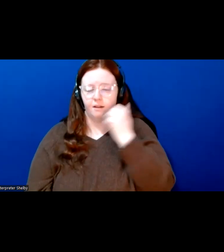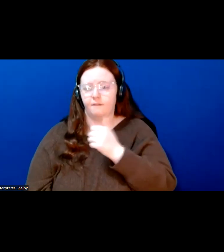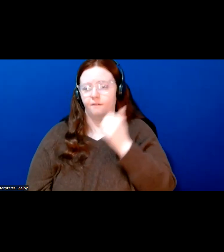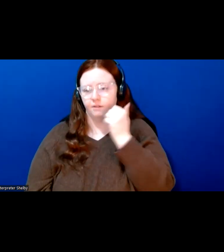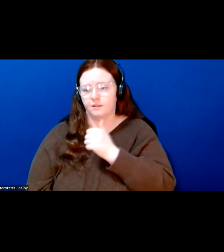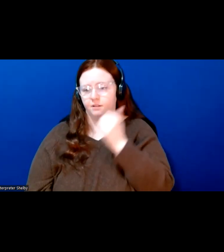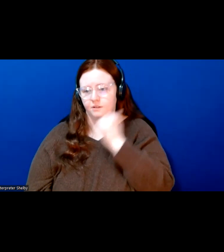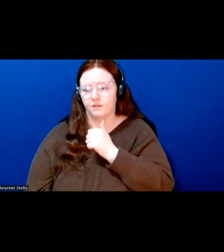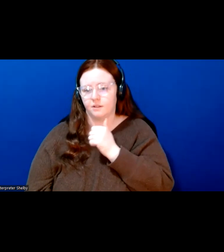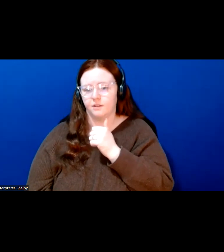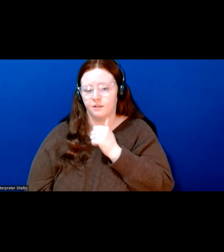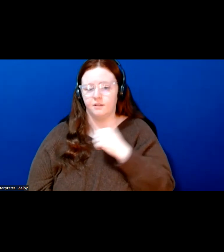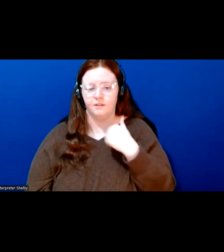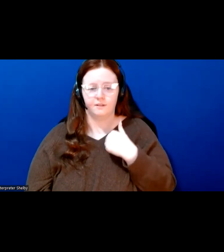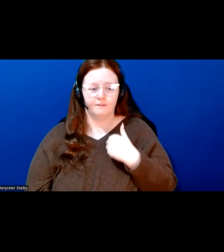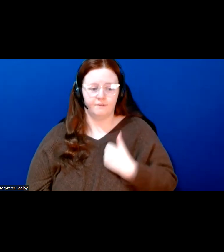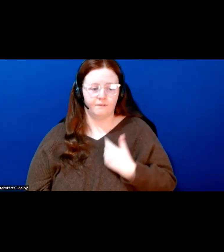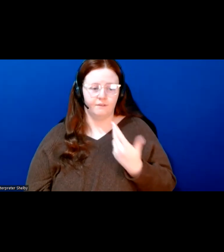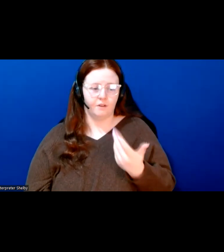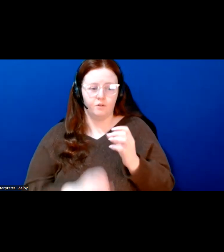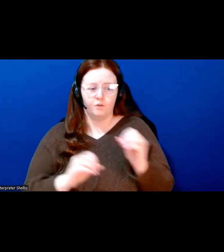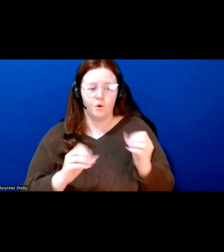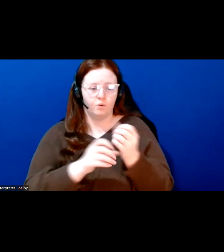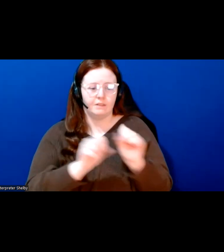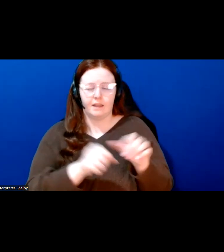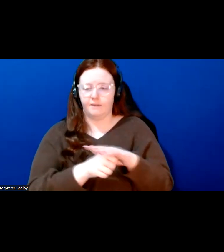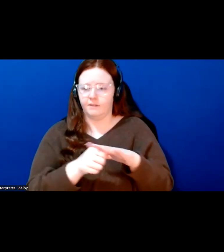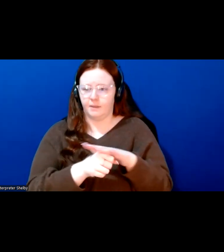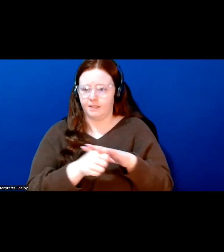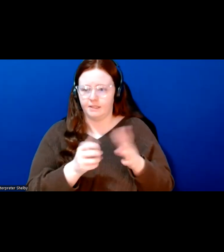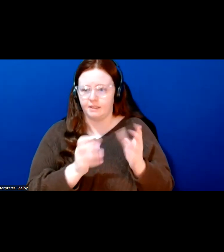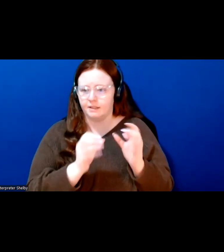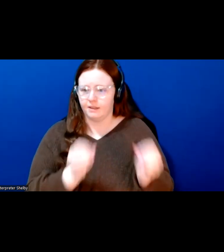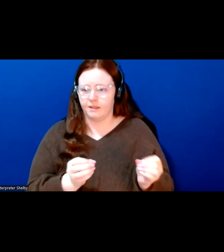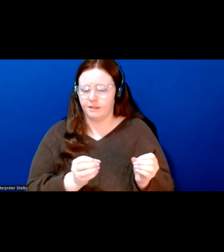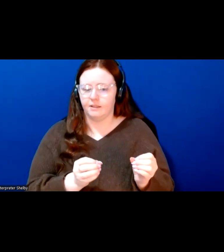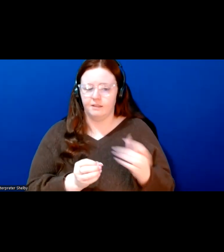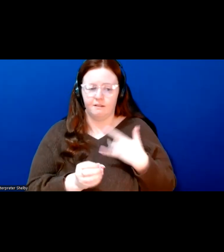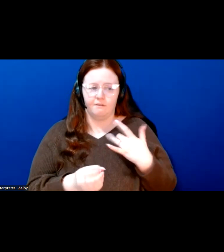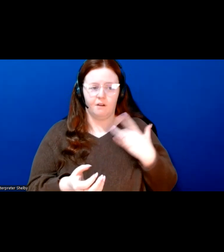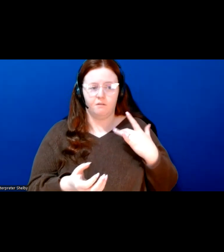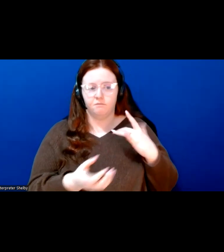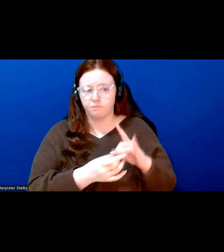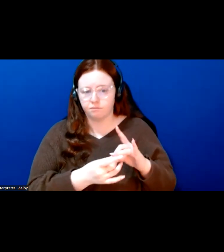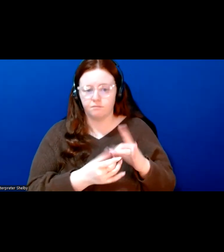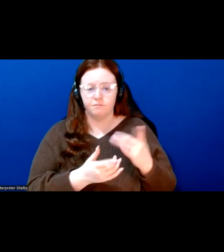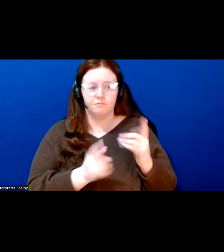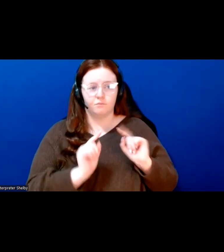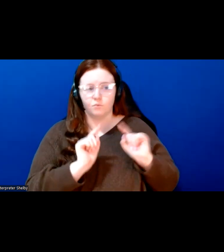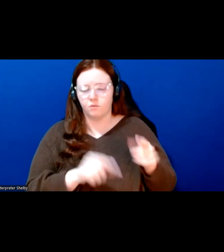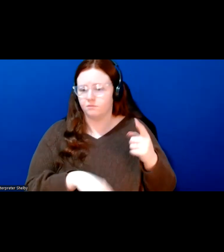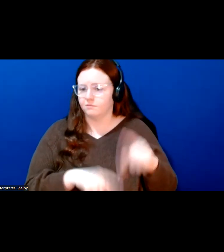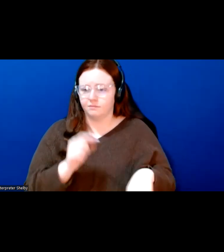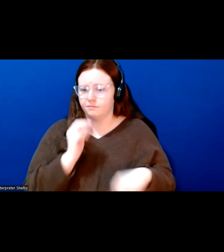day because they do not have a safe space. They do not have a place that is their own. We know that